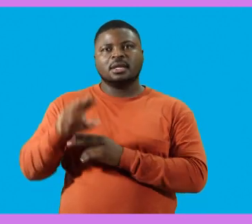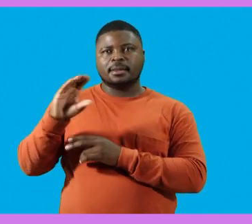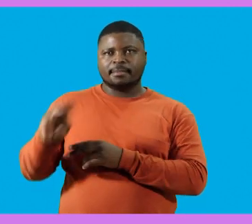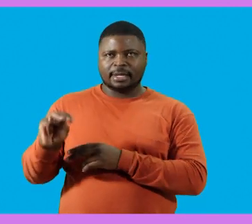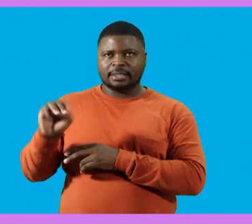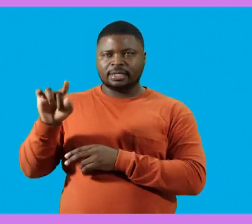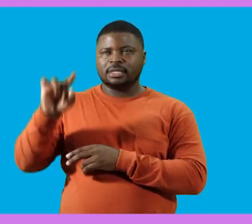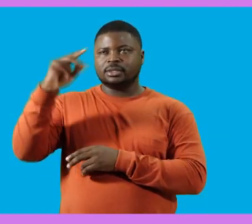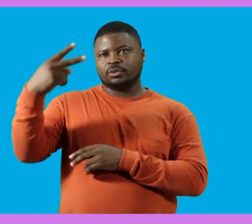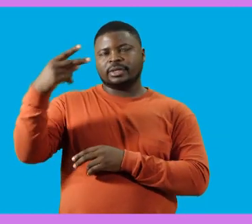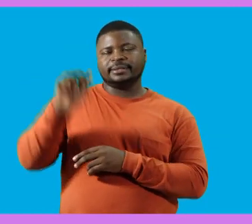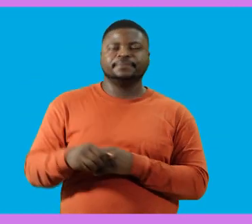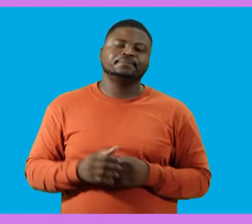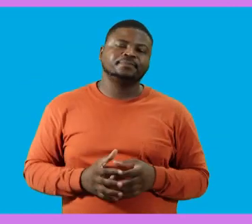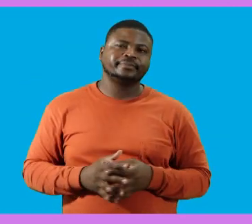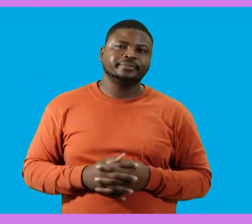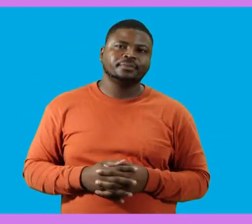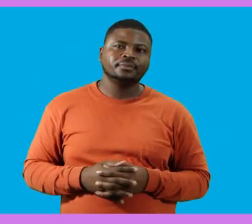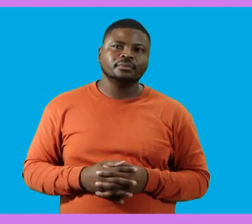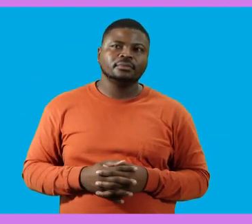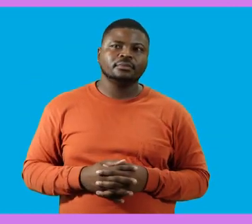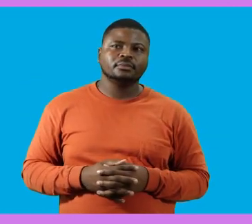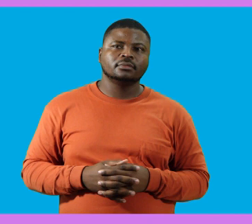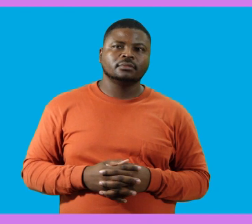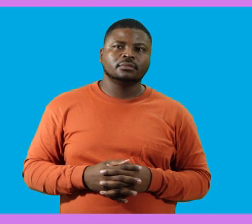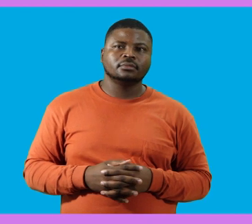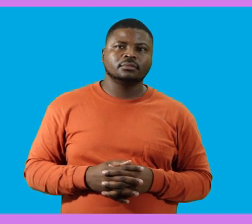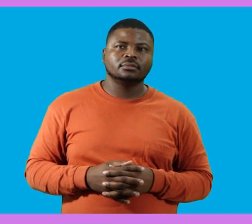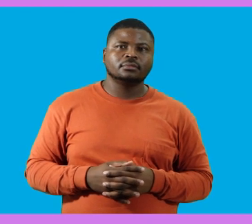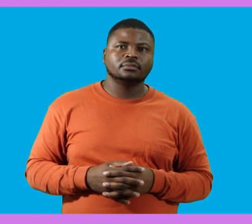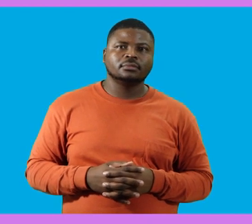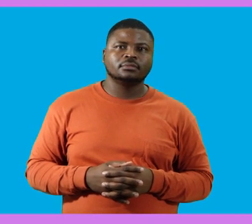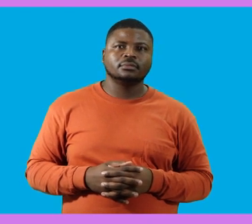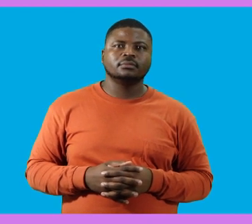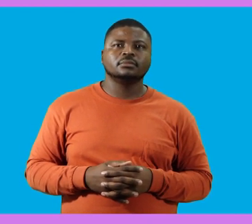17,09 meters squared.